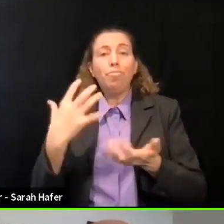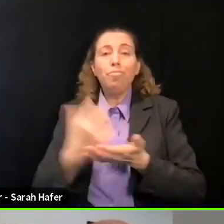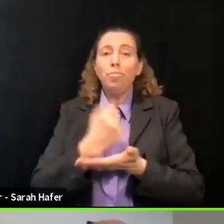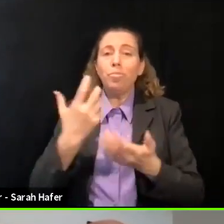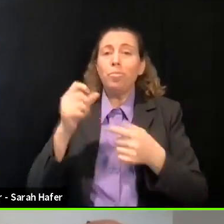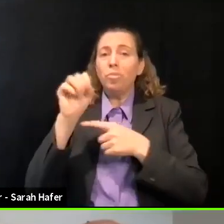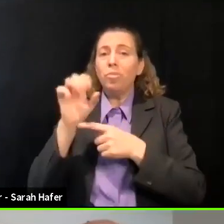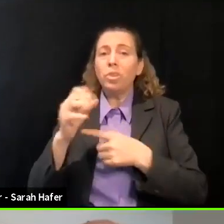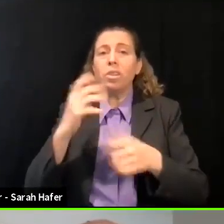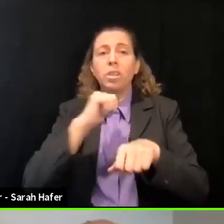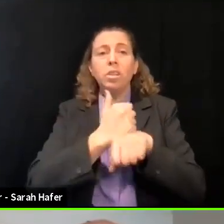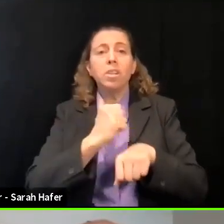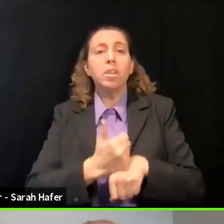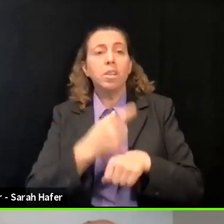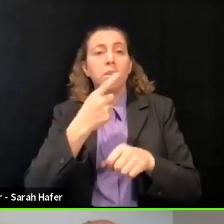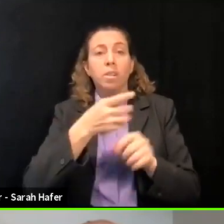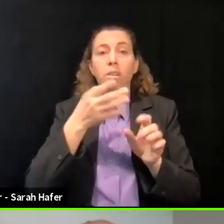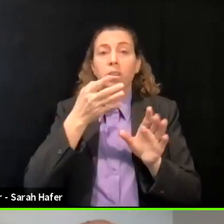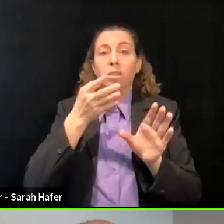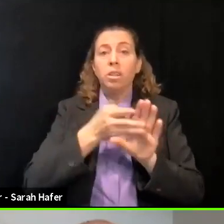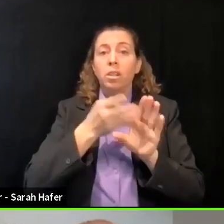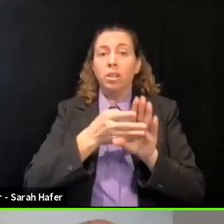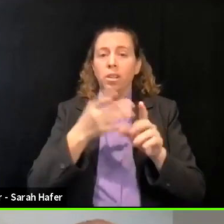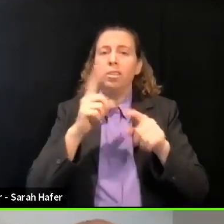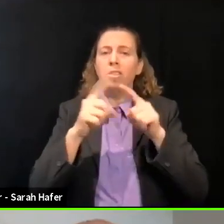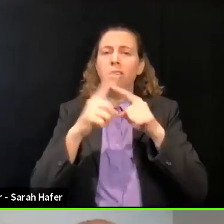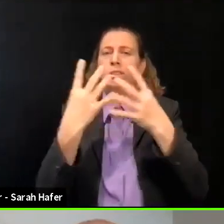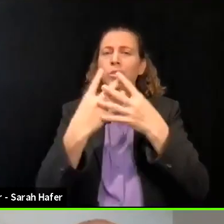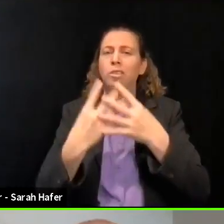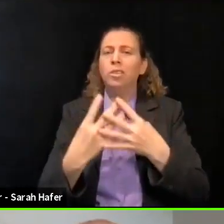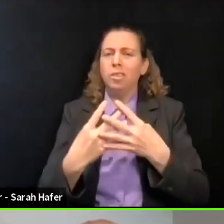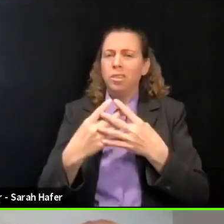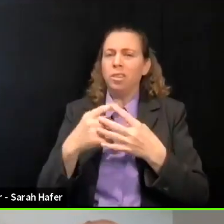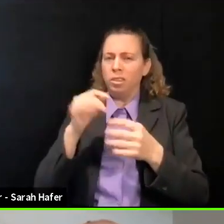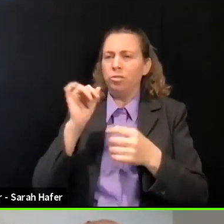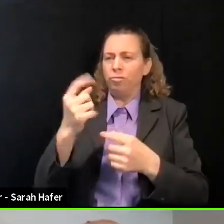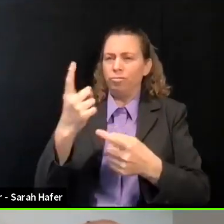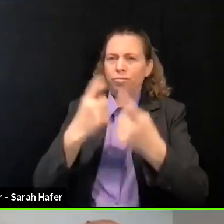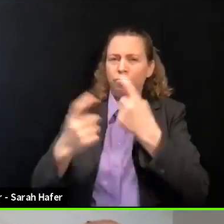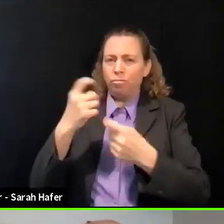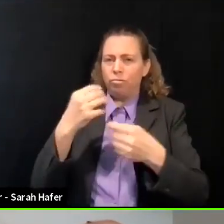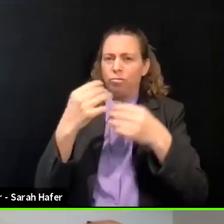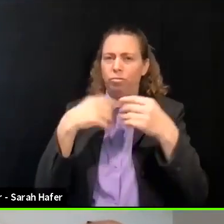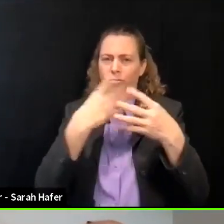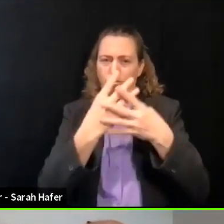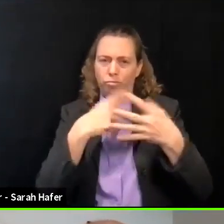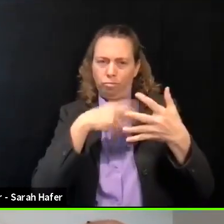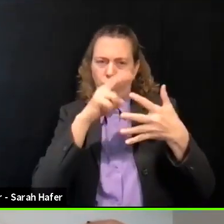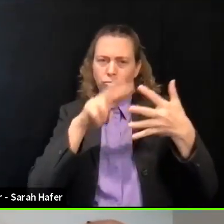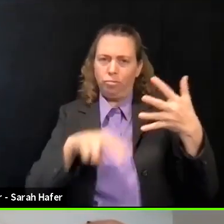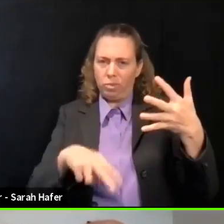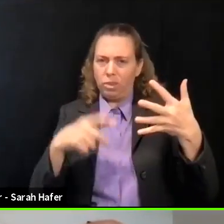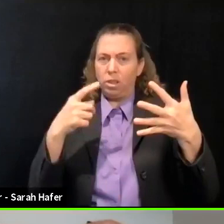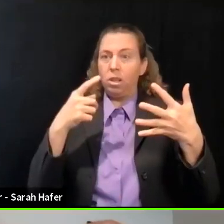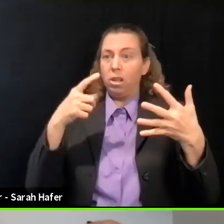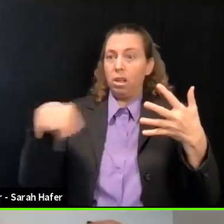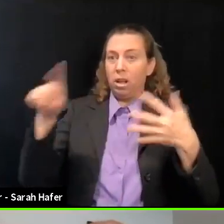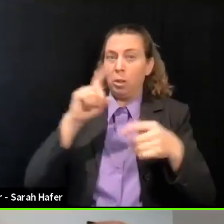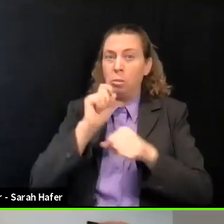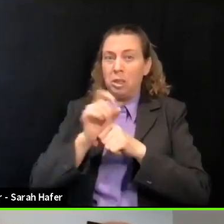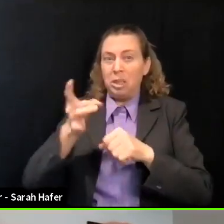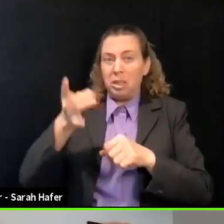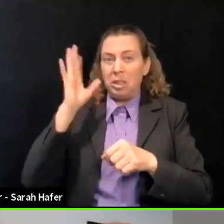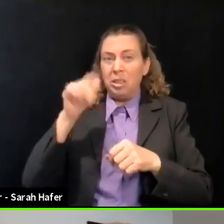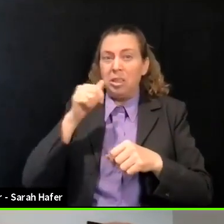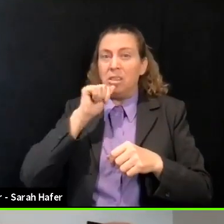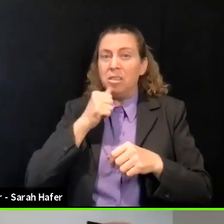five questions basically that help us determine who is really suffering at a point that they're saying, this is impairing me. I'm not able